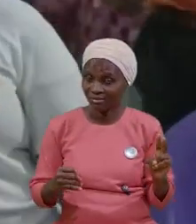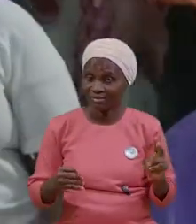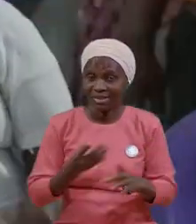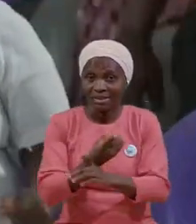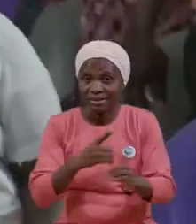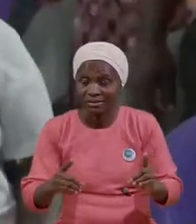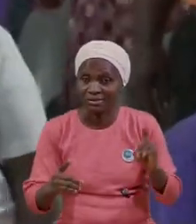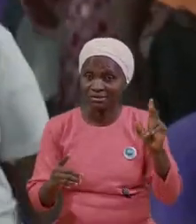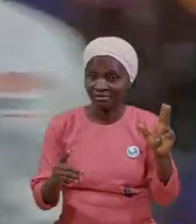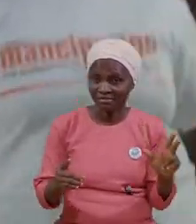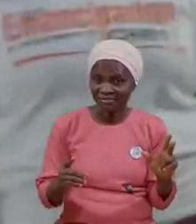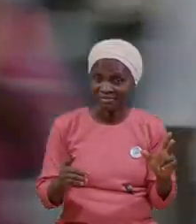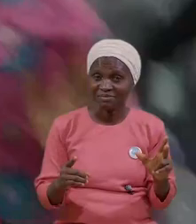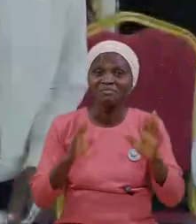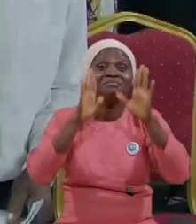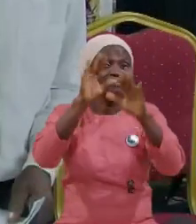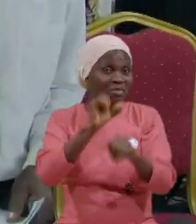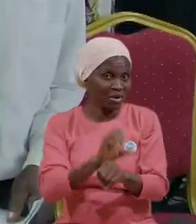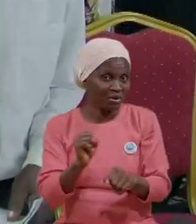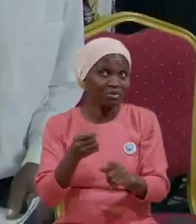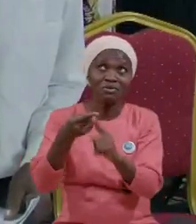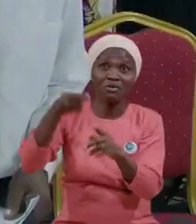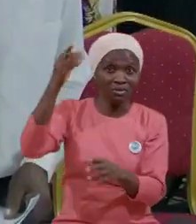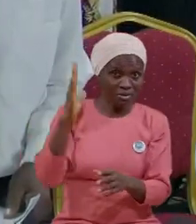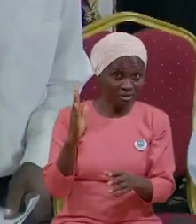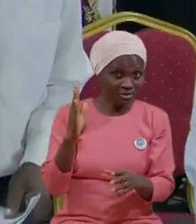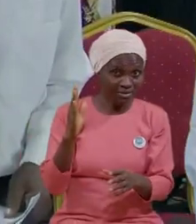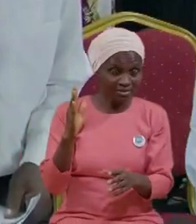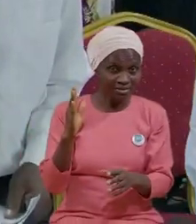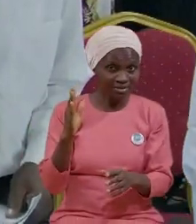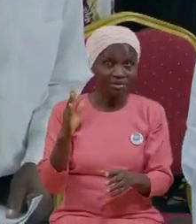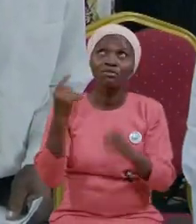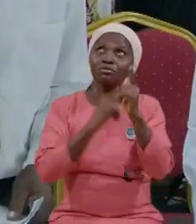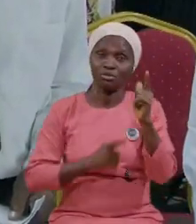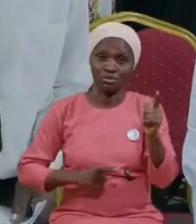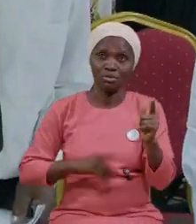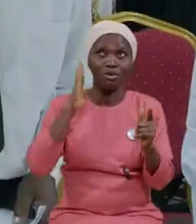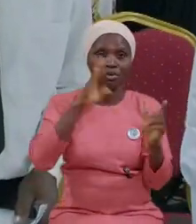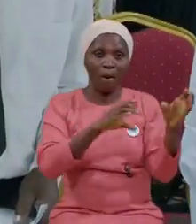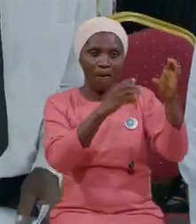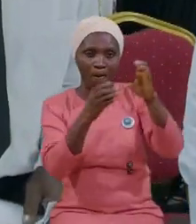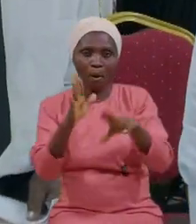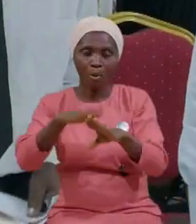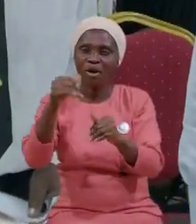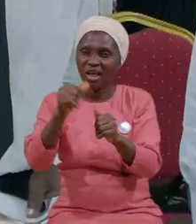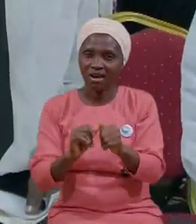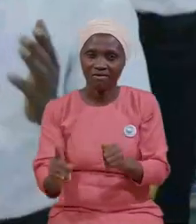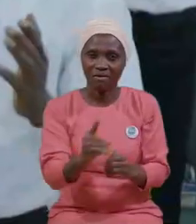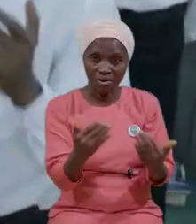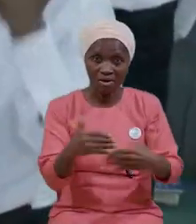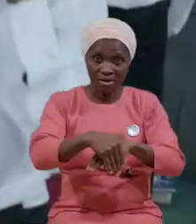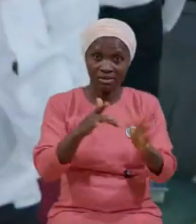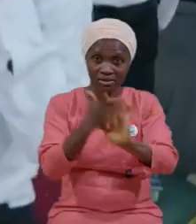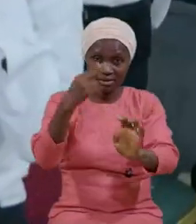deliverance, miracles from God, the Lord will pour upon everyone tonight in